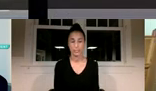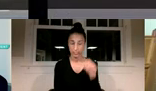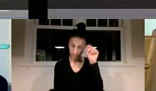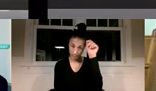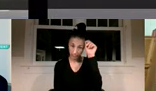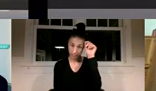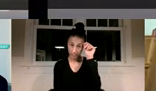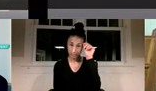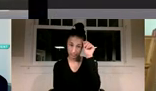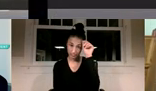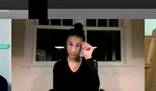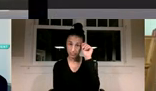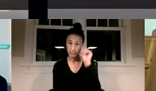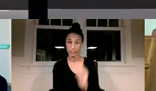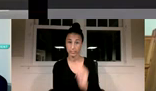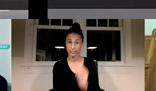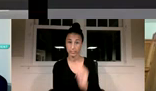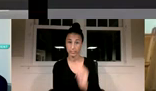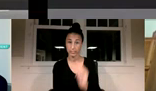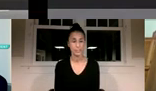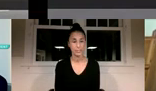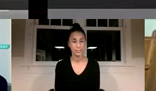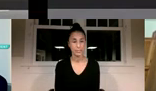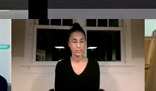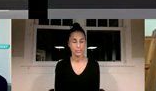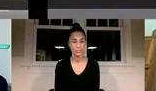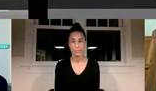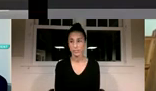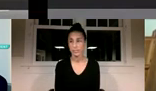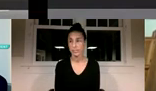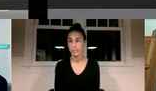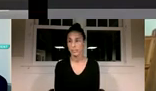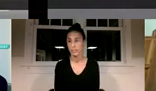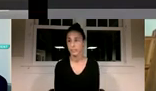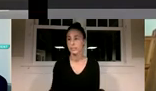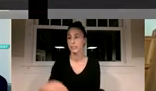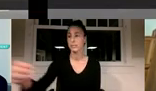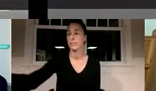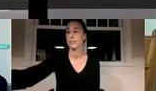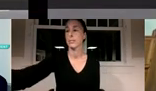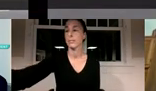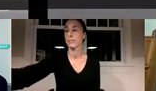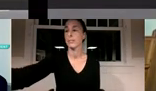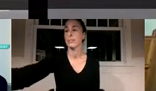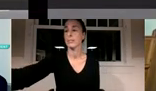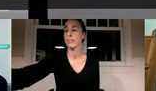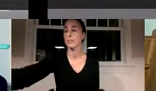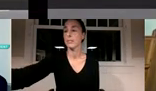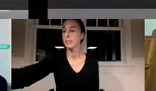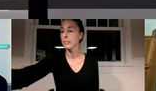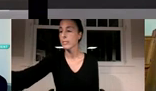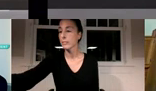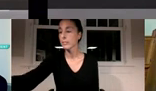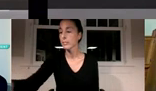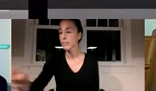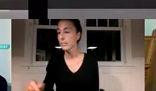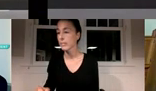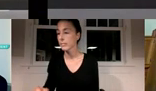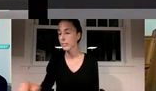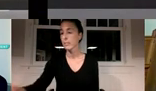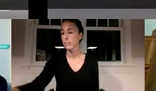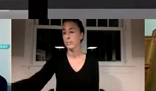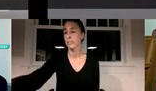Residential density is a calculation of the number of dwelling units that can be developed for each acre in a site. Single family detached